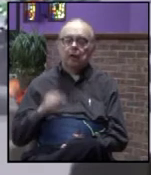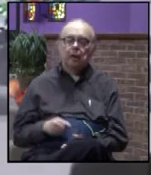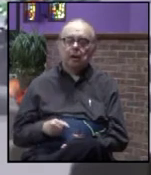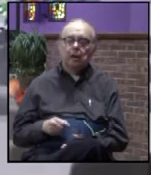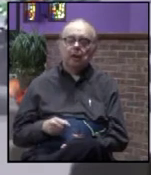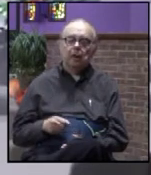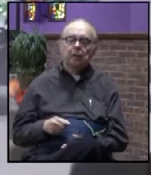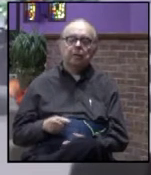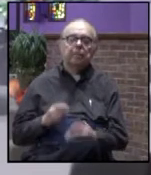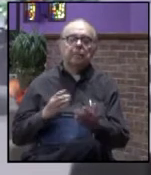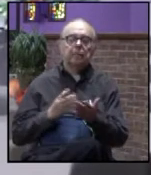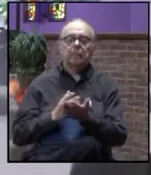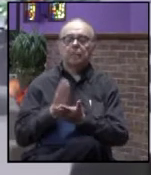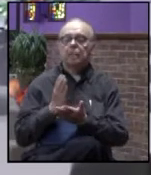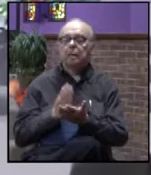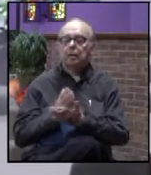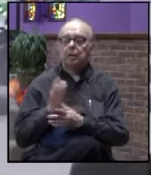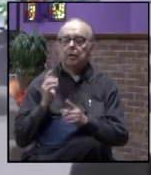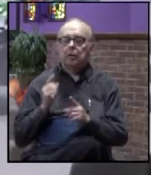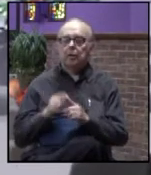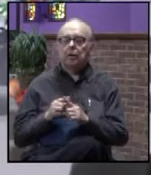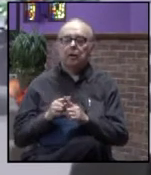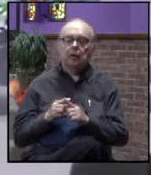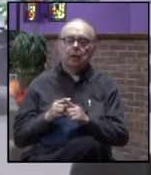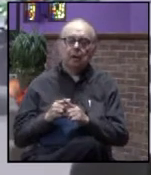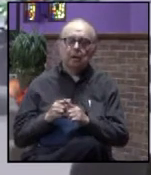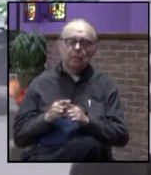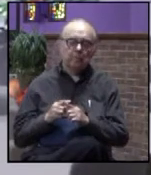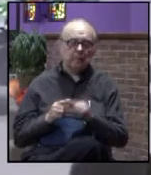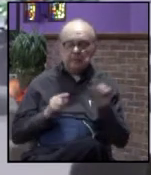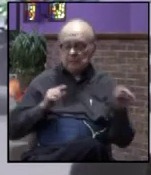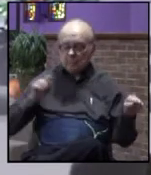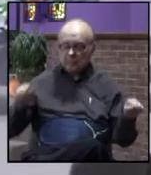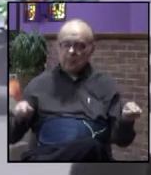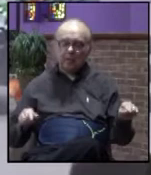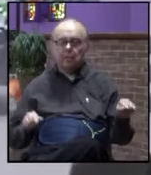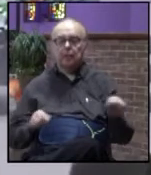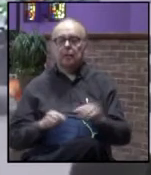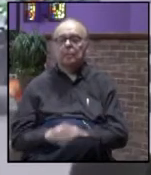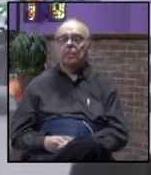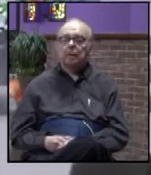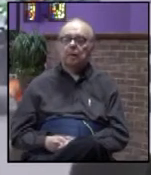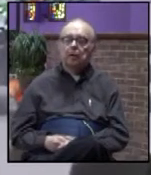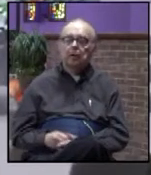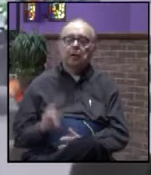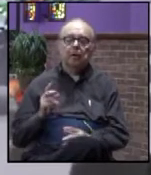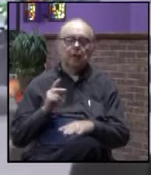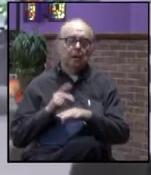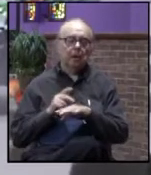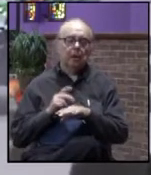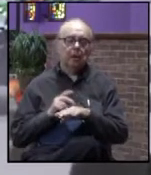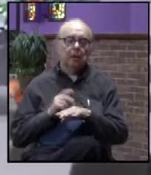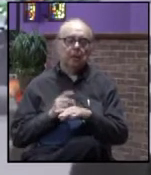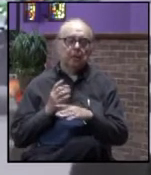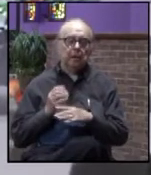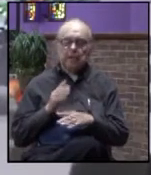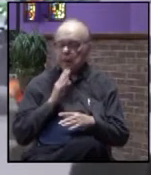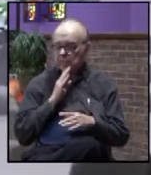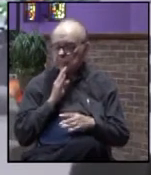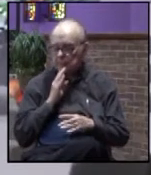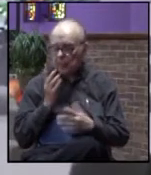rights to one on one side and one on the other. And Peter, being the outspoken